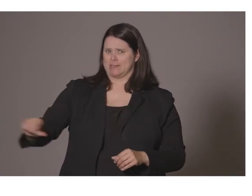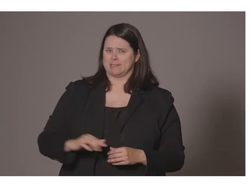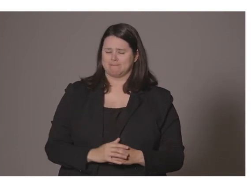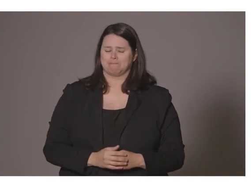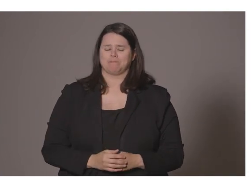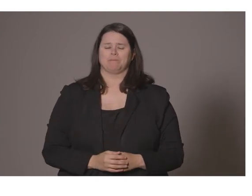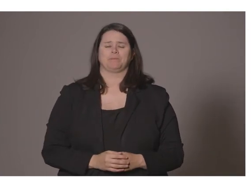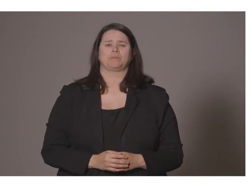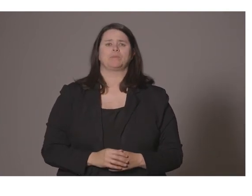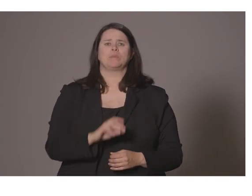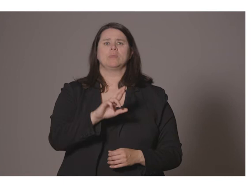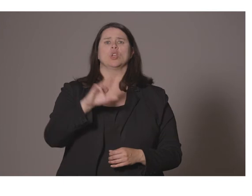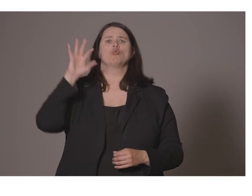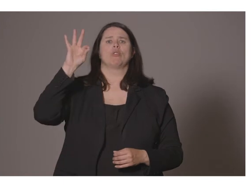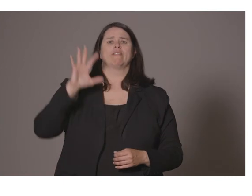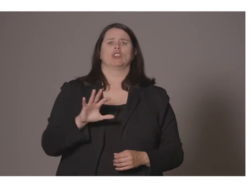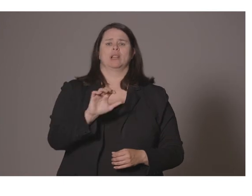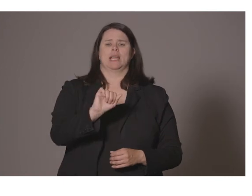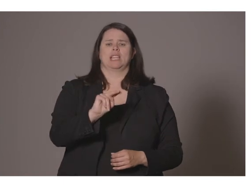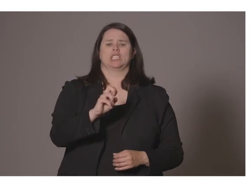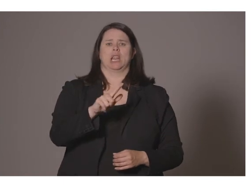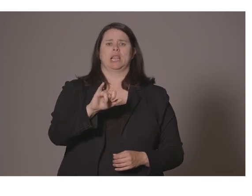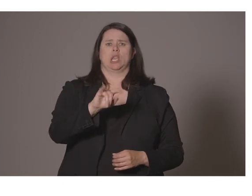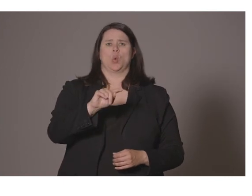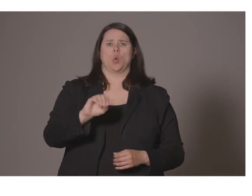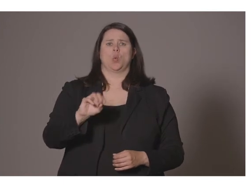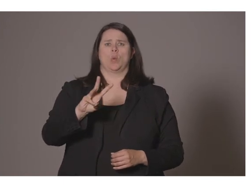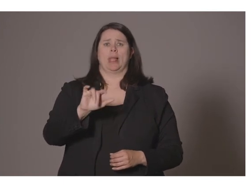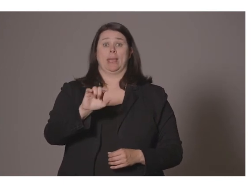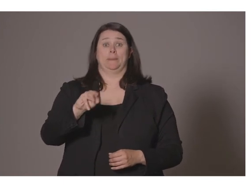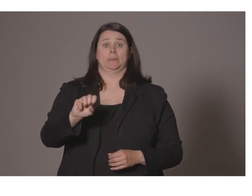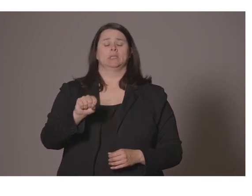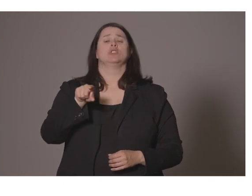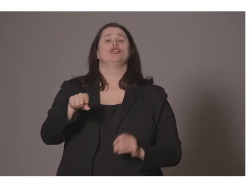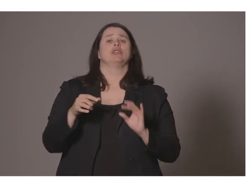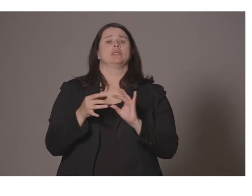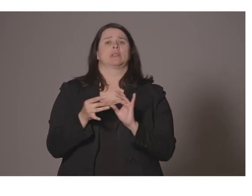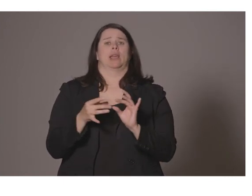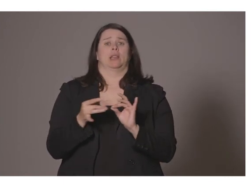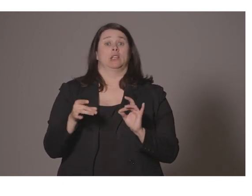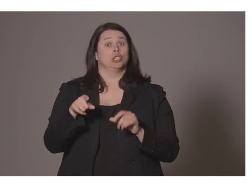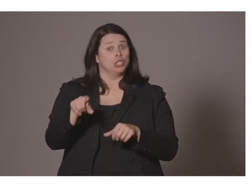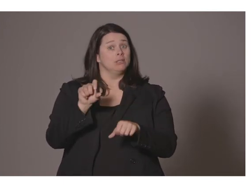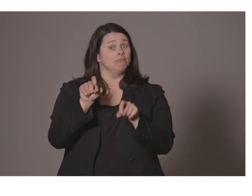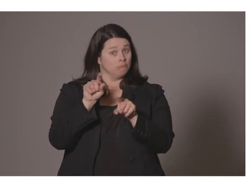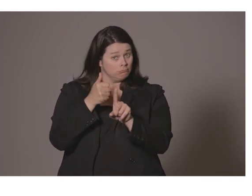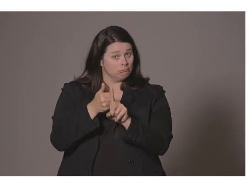by Reverend Angel Kyoto Williams, and one of the things that she has said in working as a Black